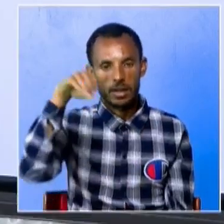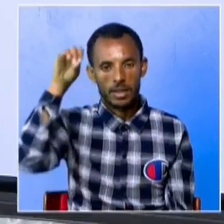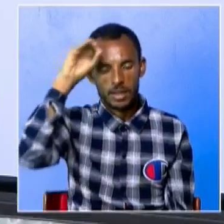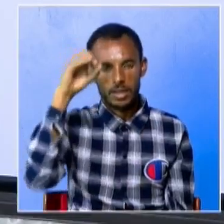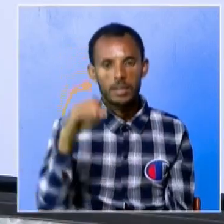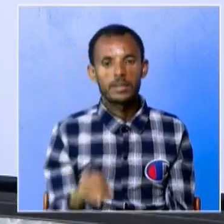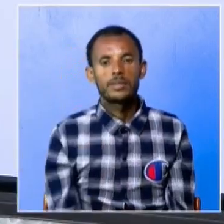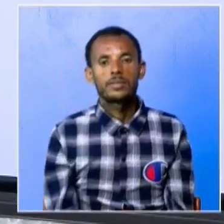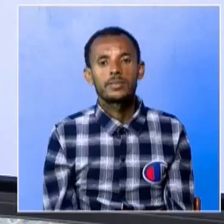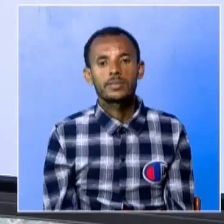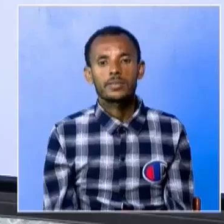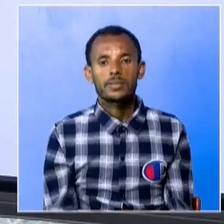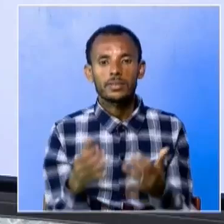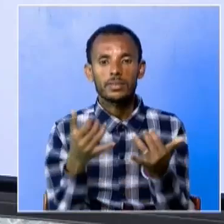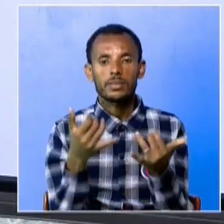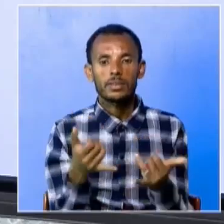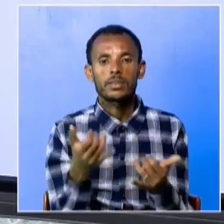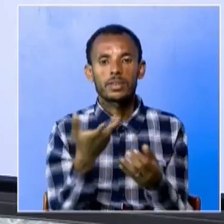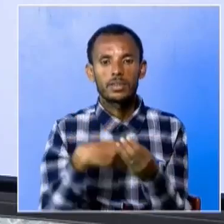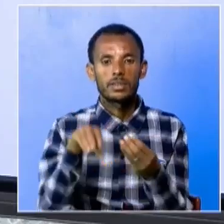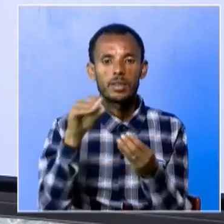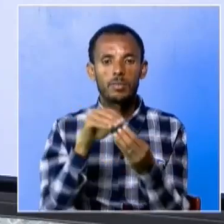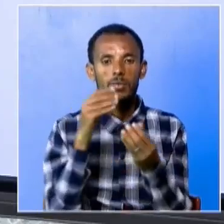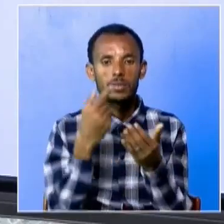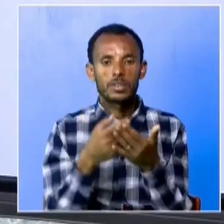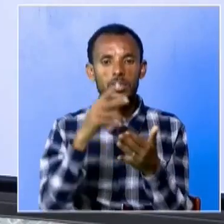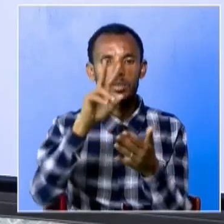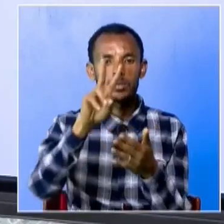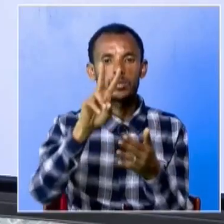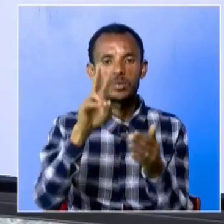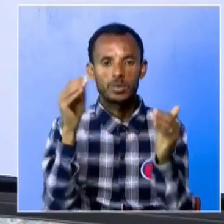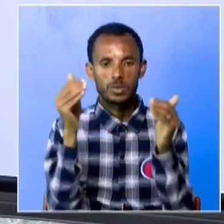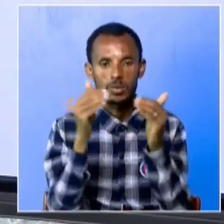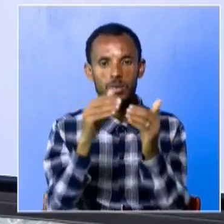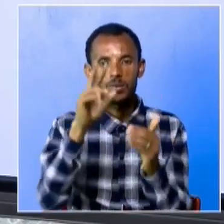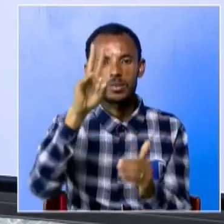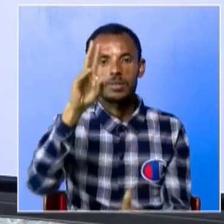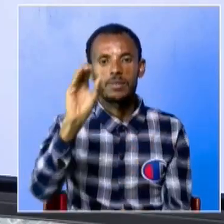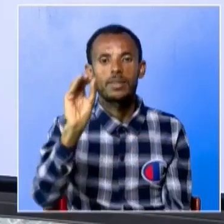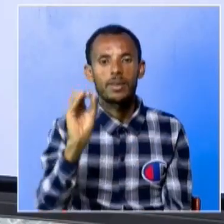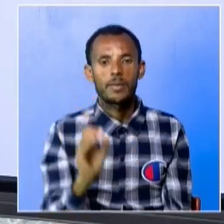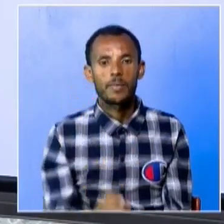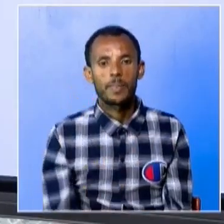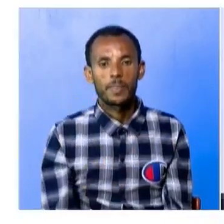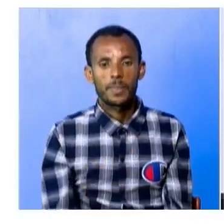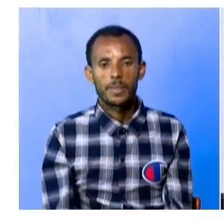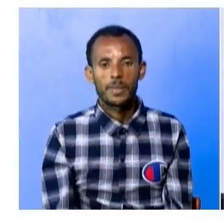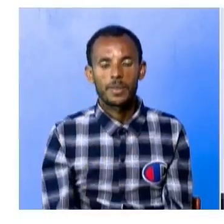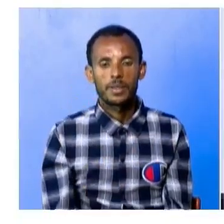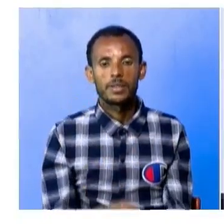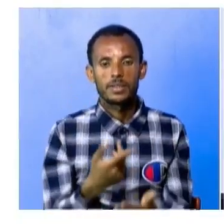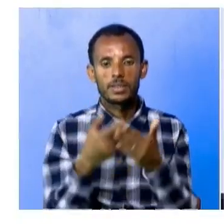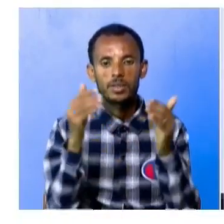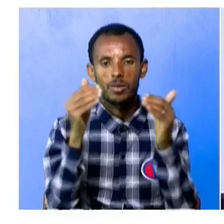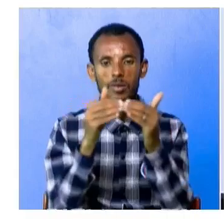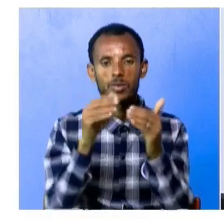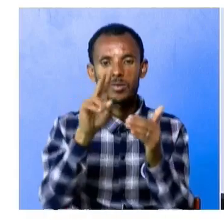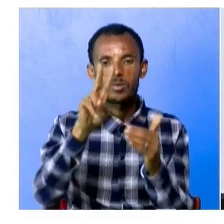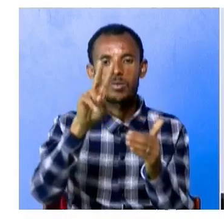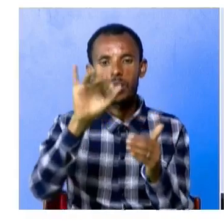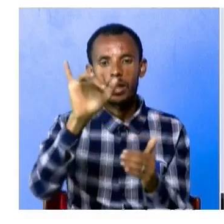okay? Now, the sum of these two is 70, okay? So this becomes